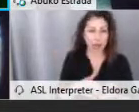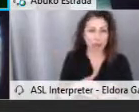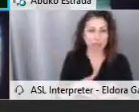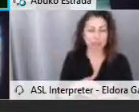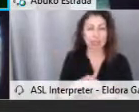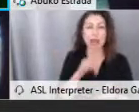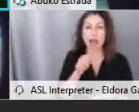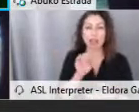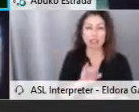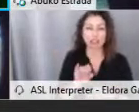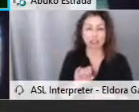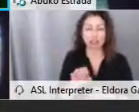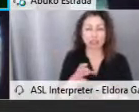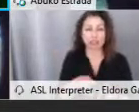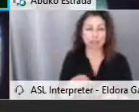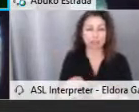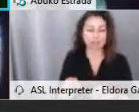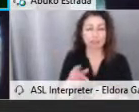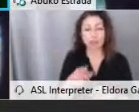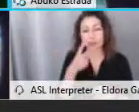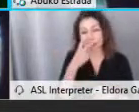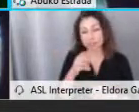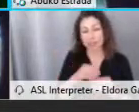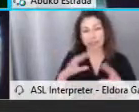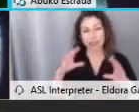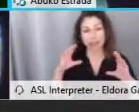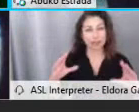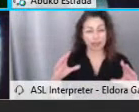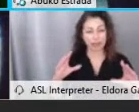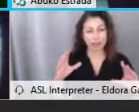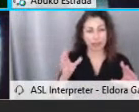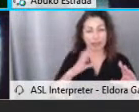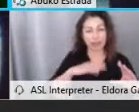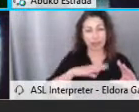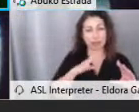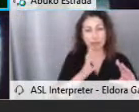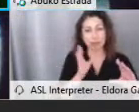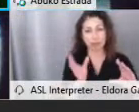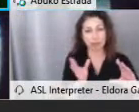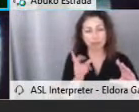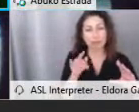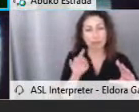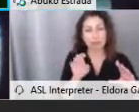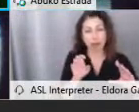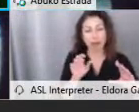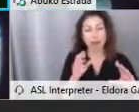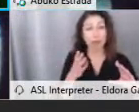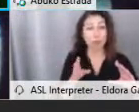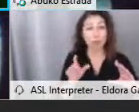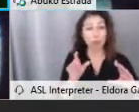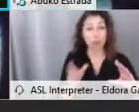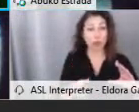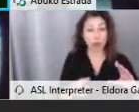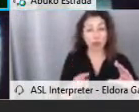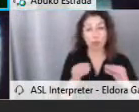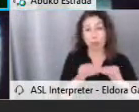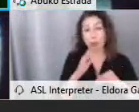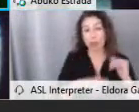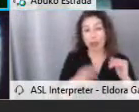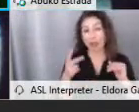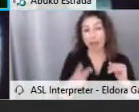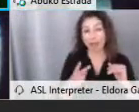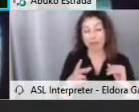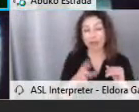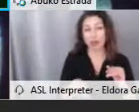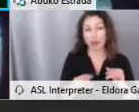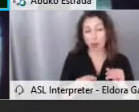people. And you can see in this pie chart, the blue half, roughly a little more than half of